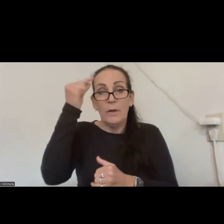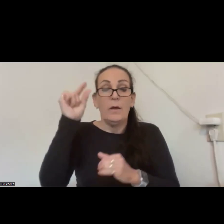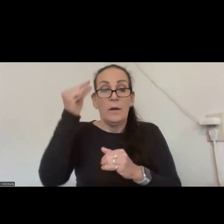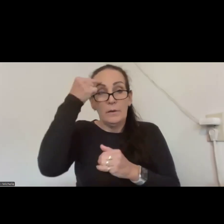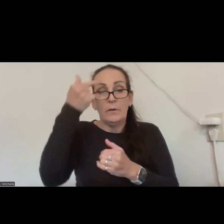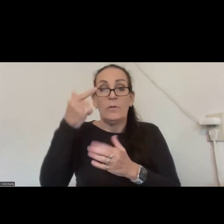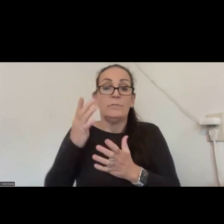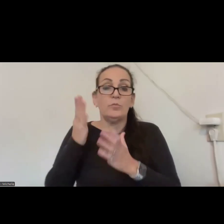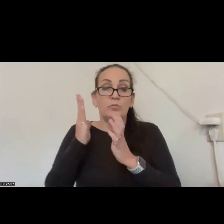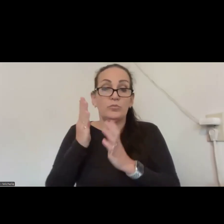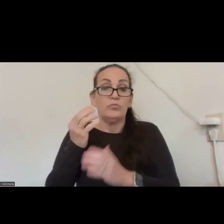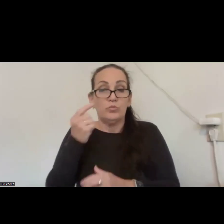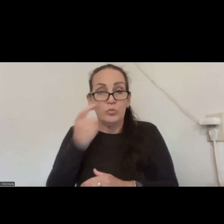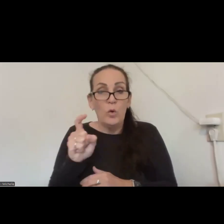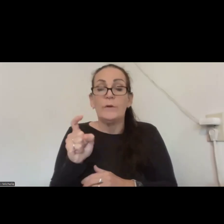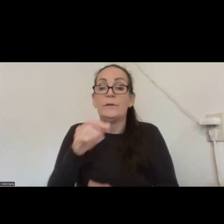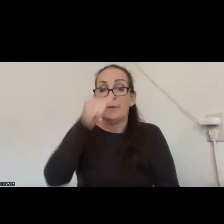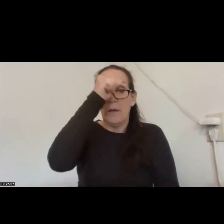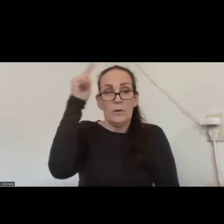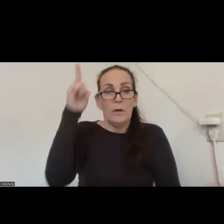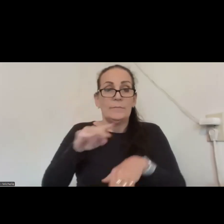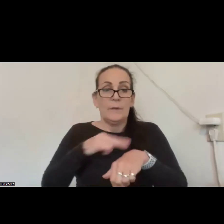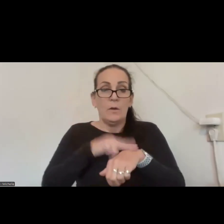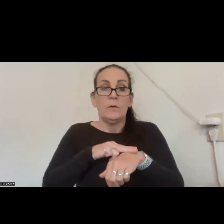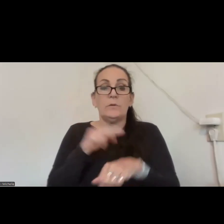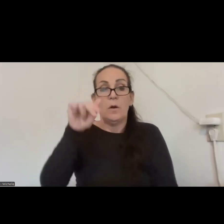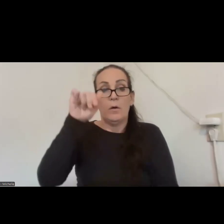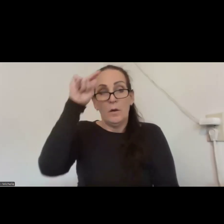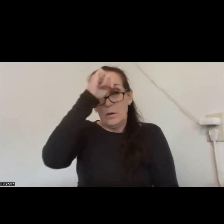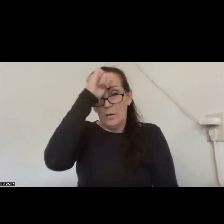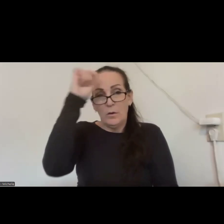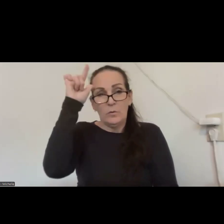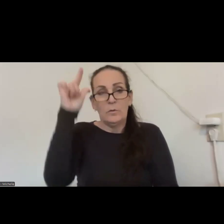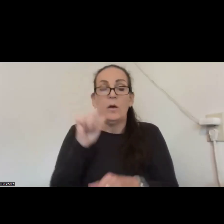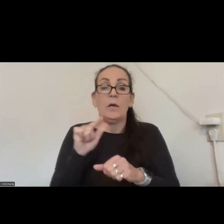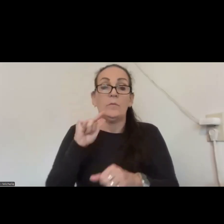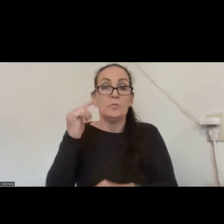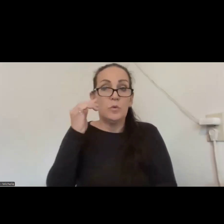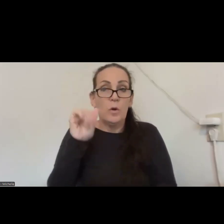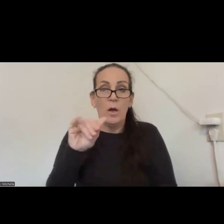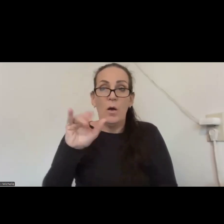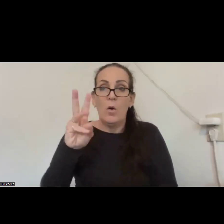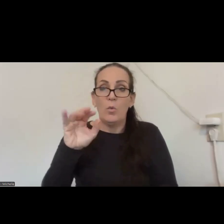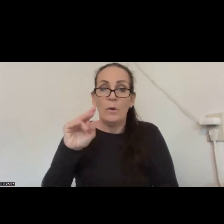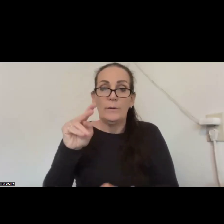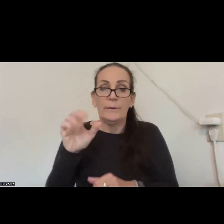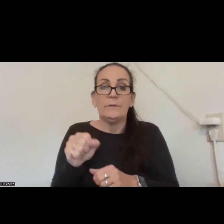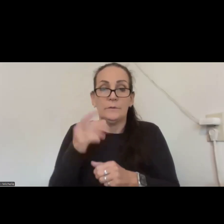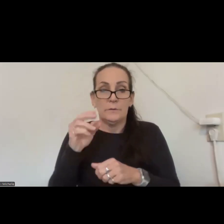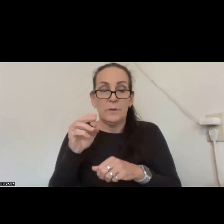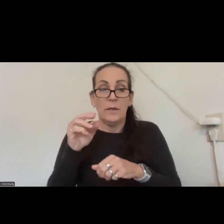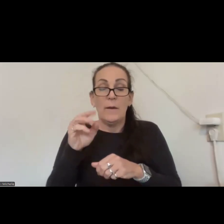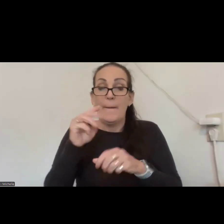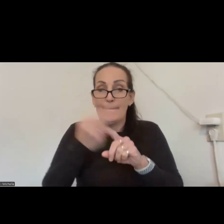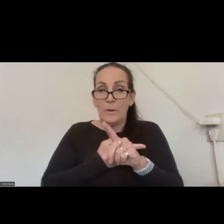to recognize National Family Caregiver Support Month, and expect to see more on that. So these two